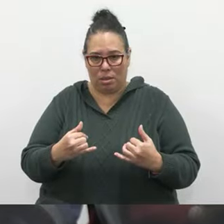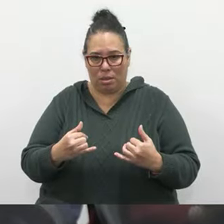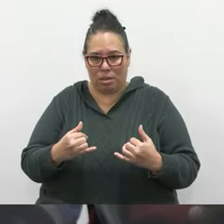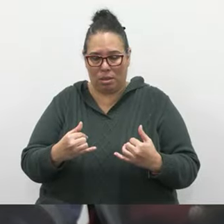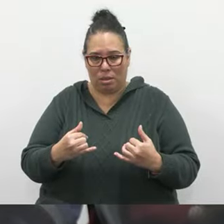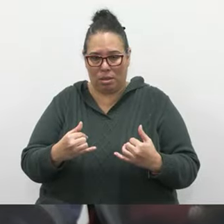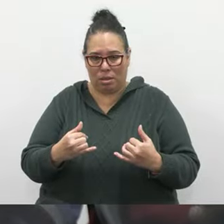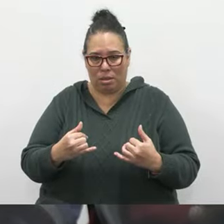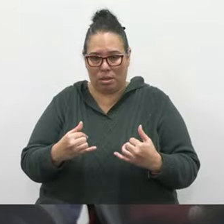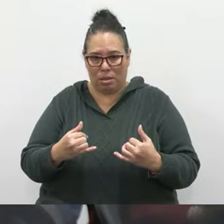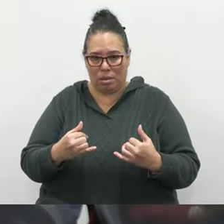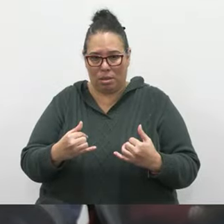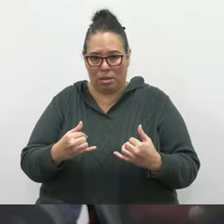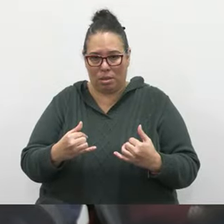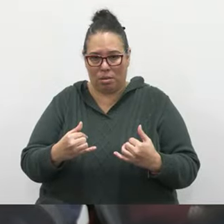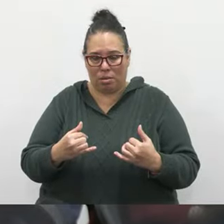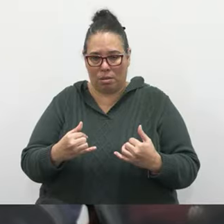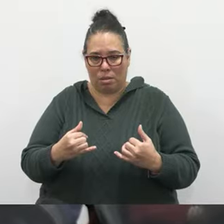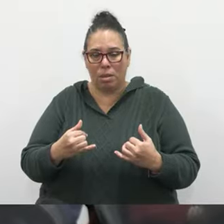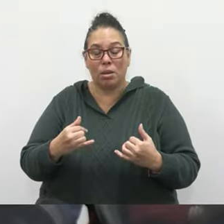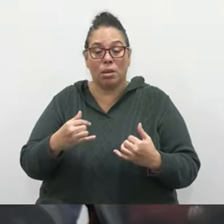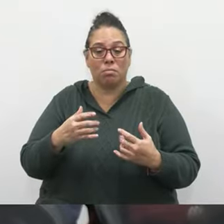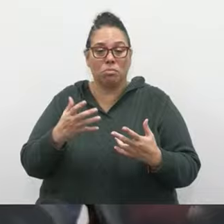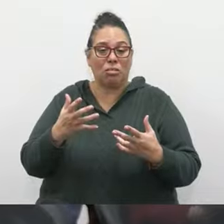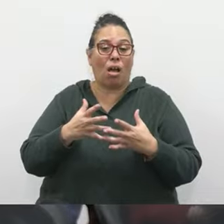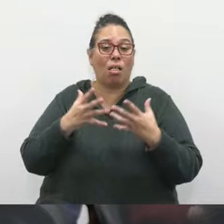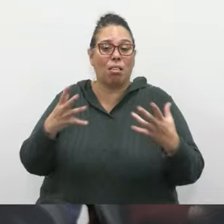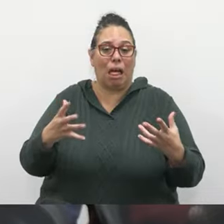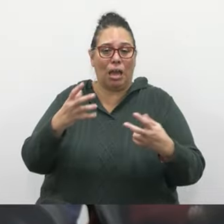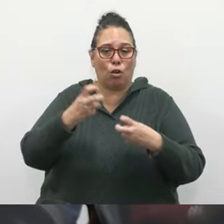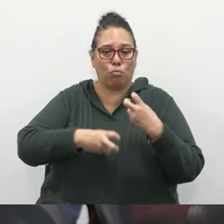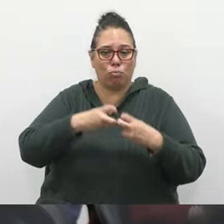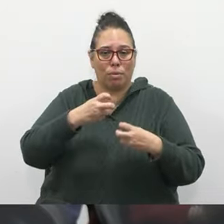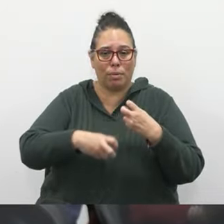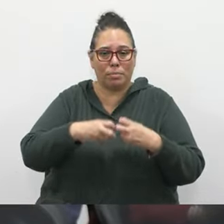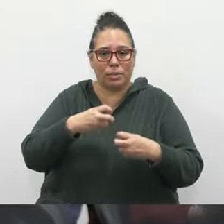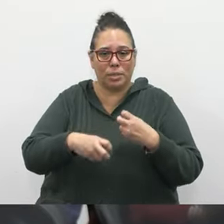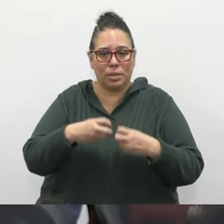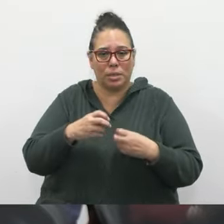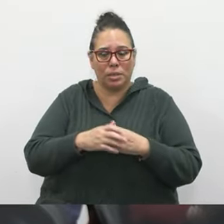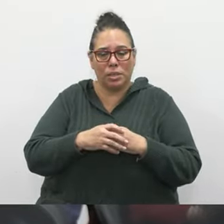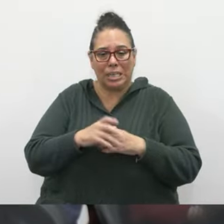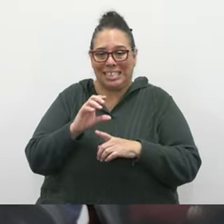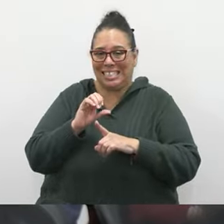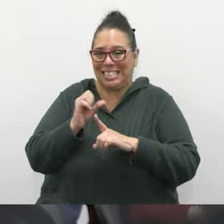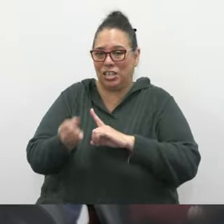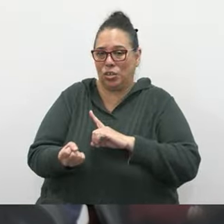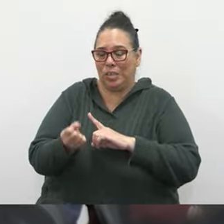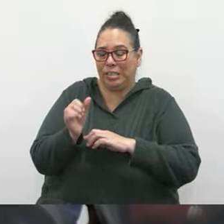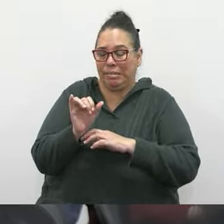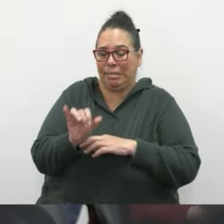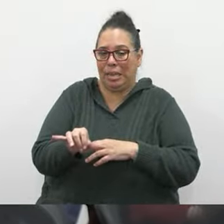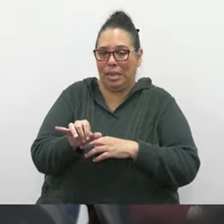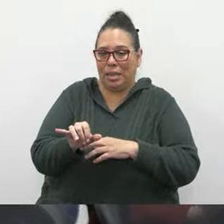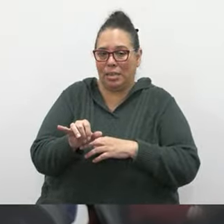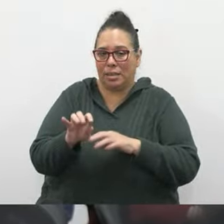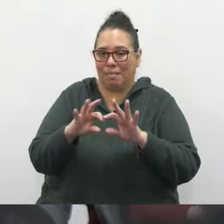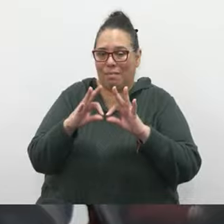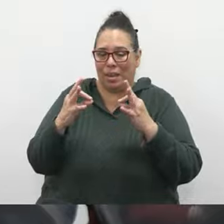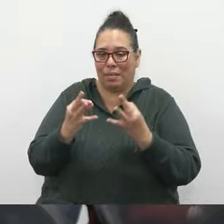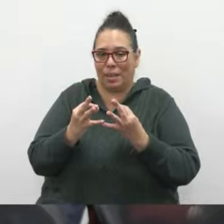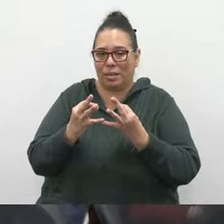is going on right now, there are a lot of problems. And the situation is that